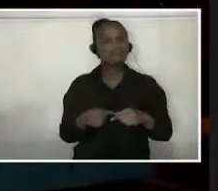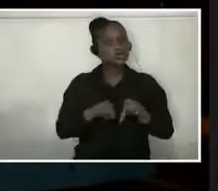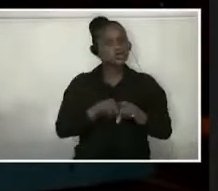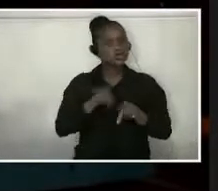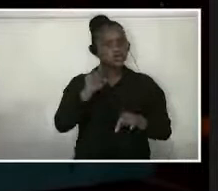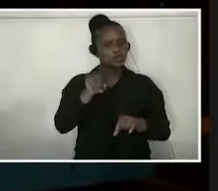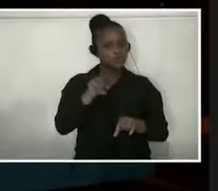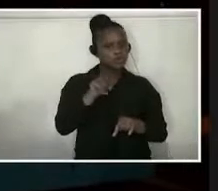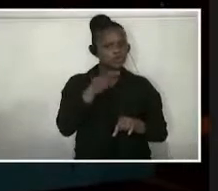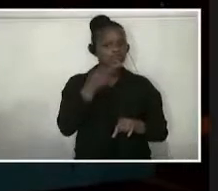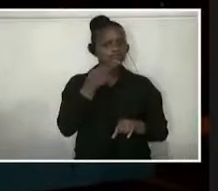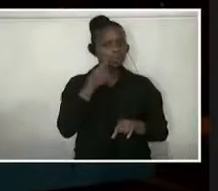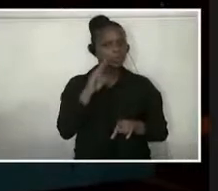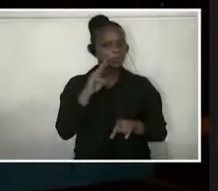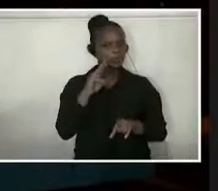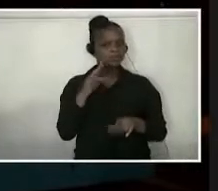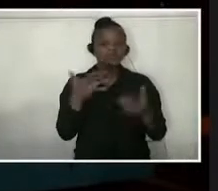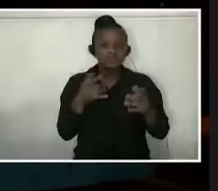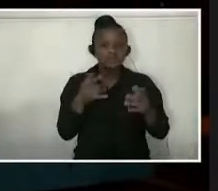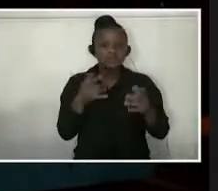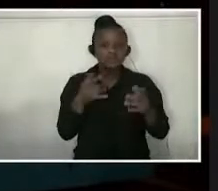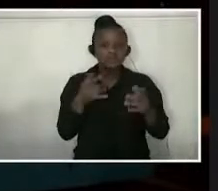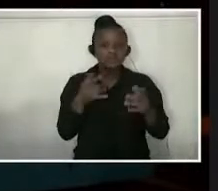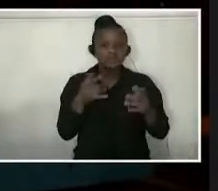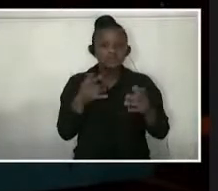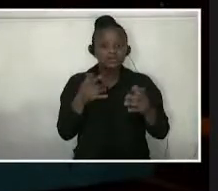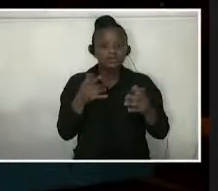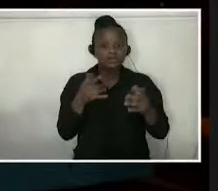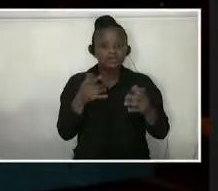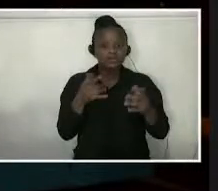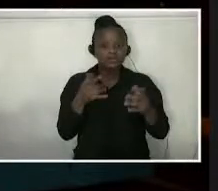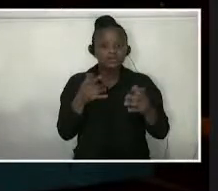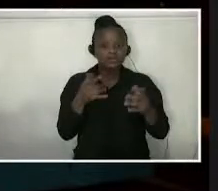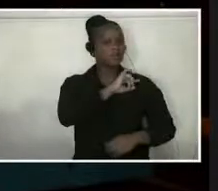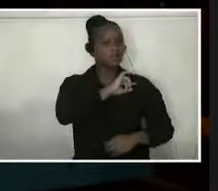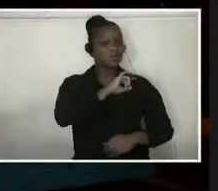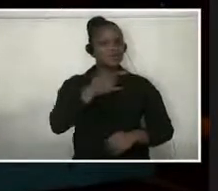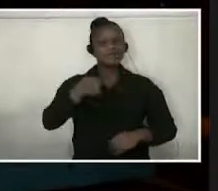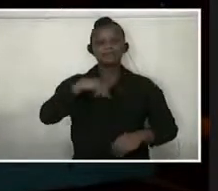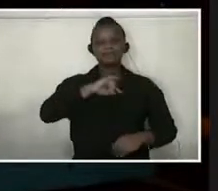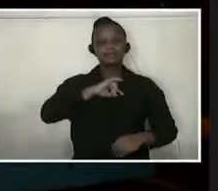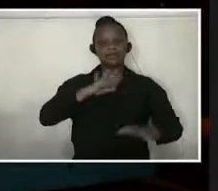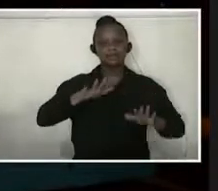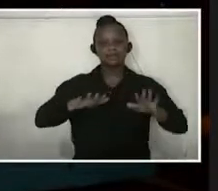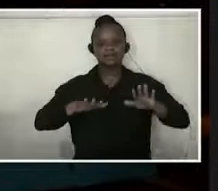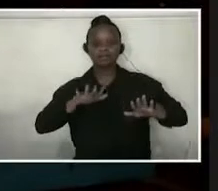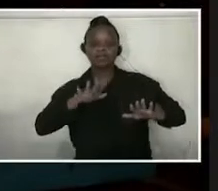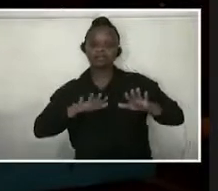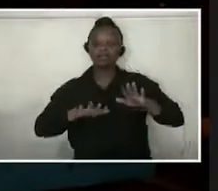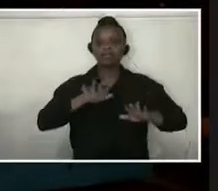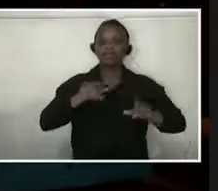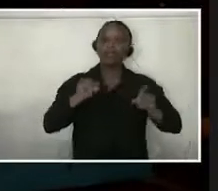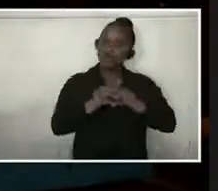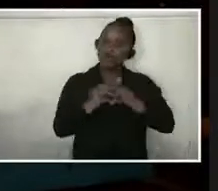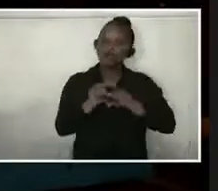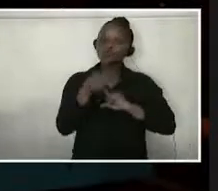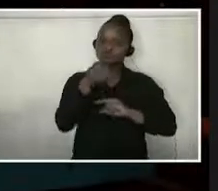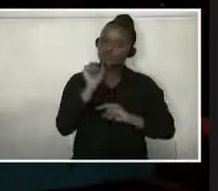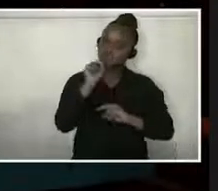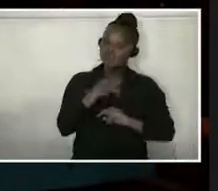indicated that this happens because we lack stability, and you promised that stability is coming in